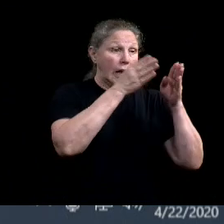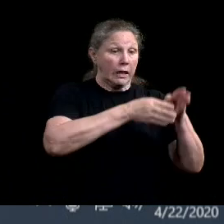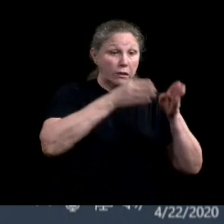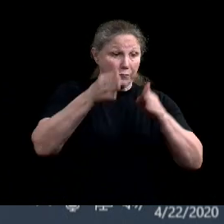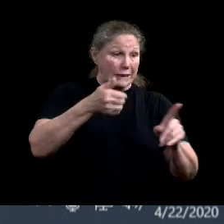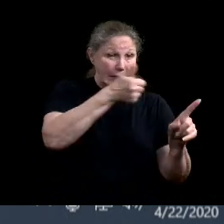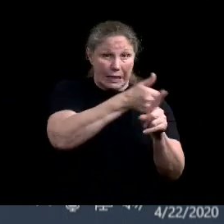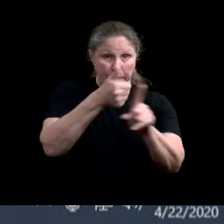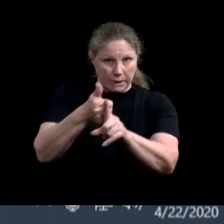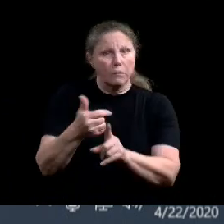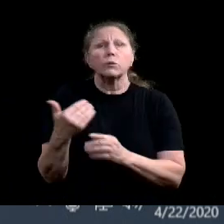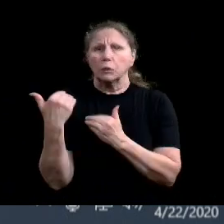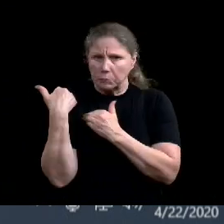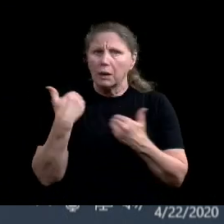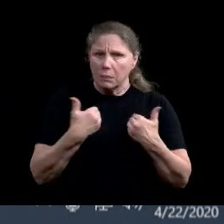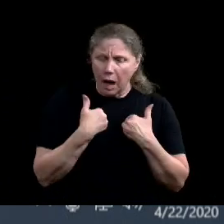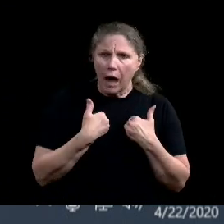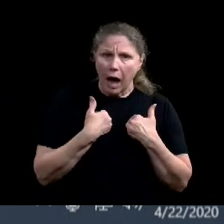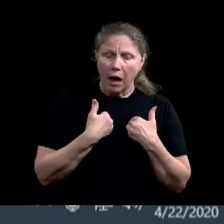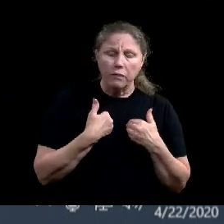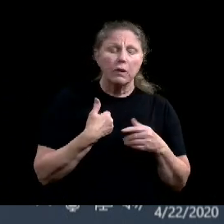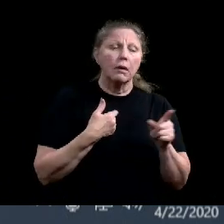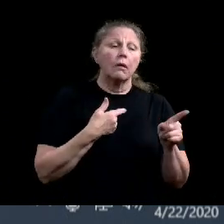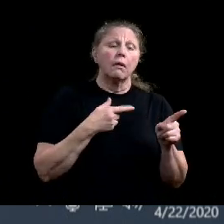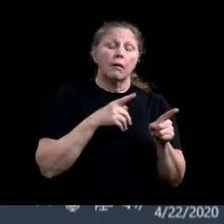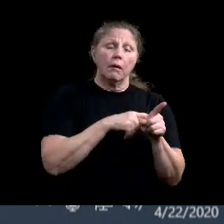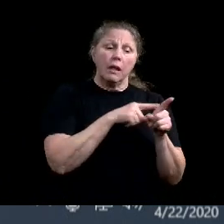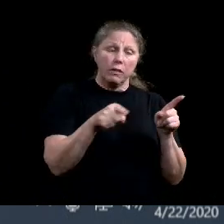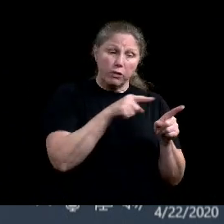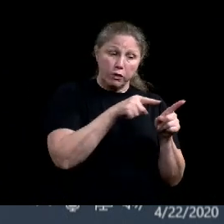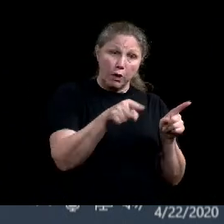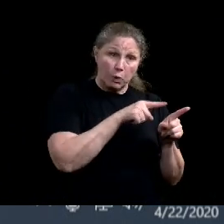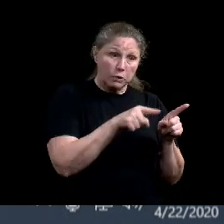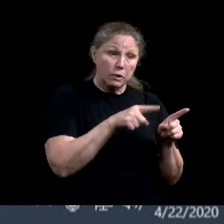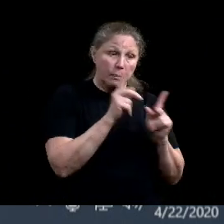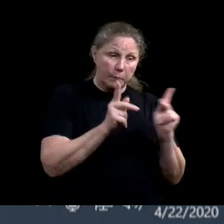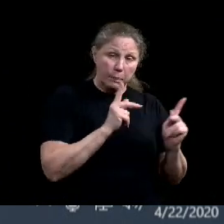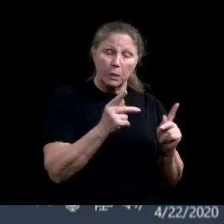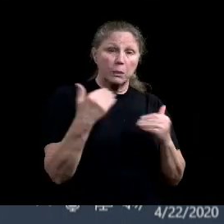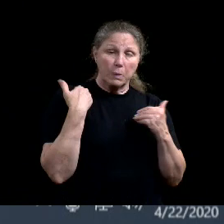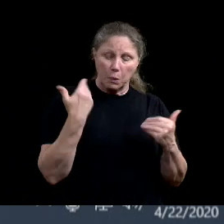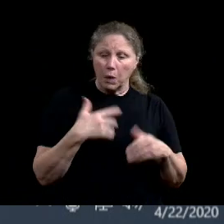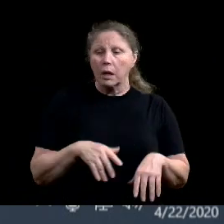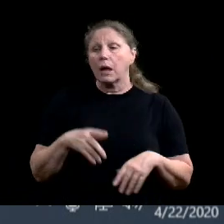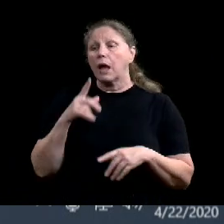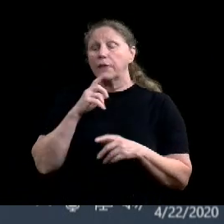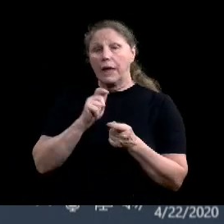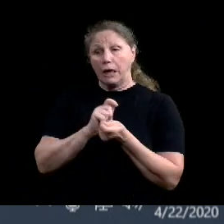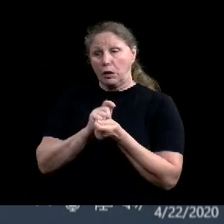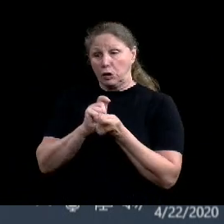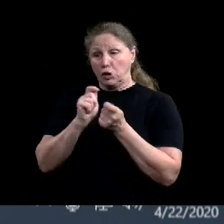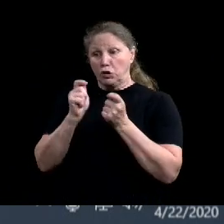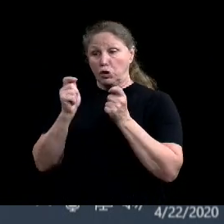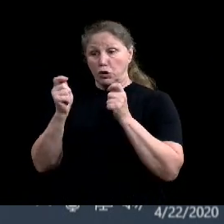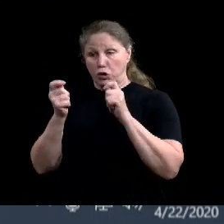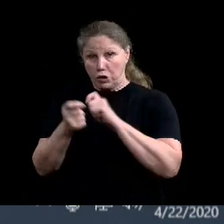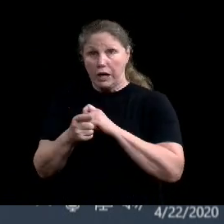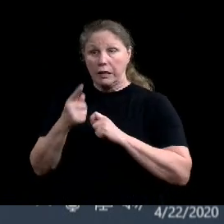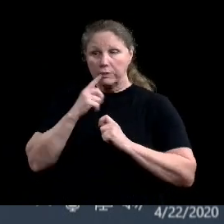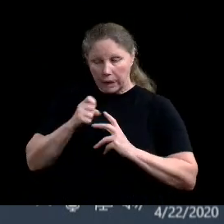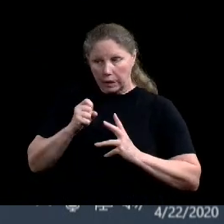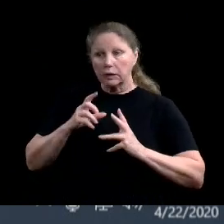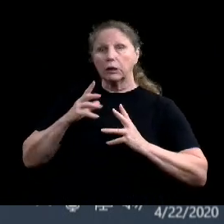make are good changes and we don't reverse back into the same situation that we've been in. So learn all the